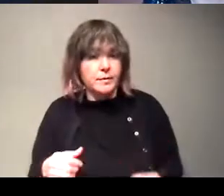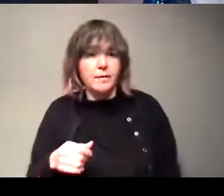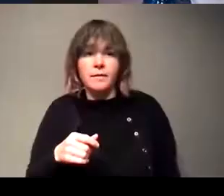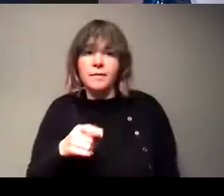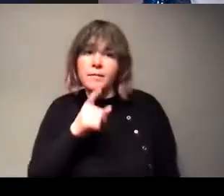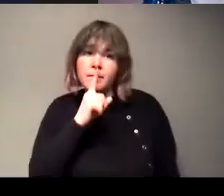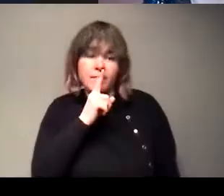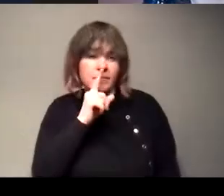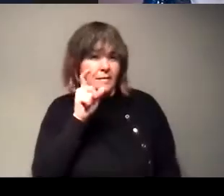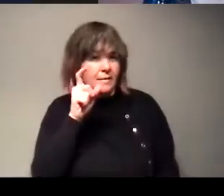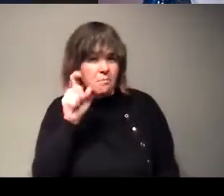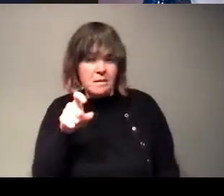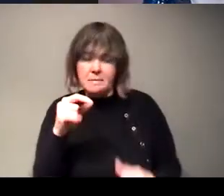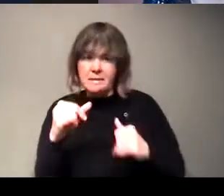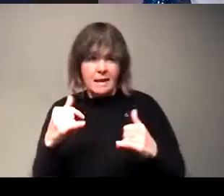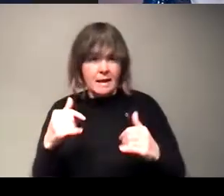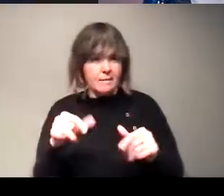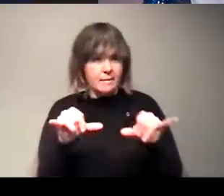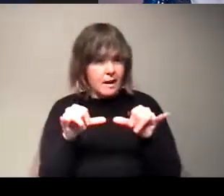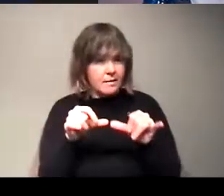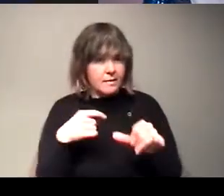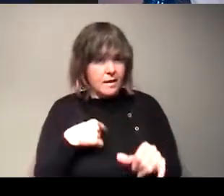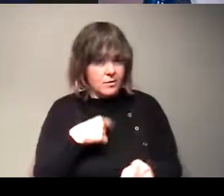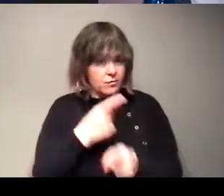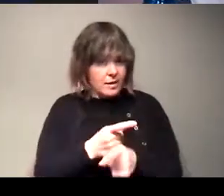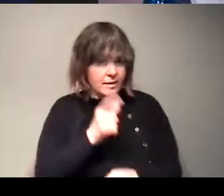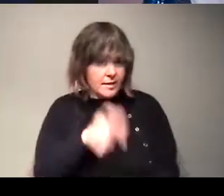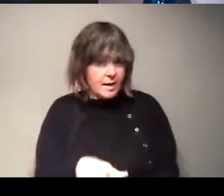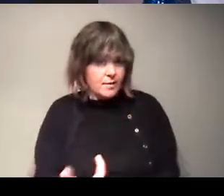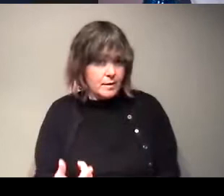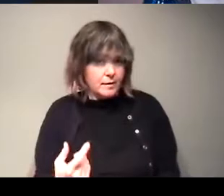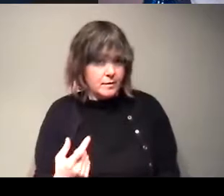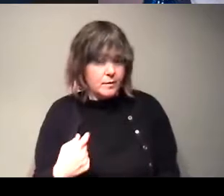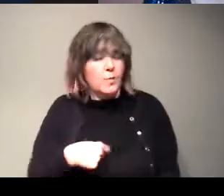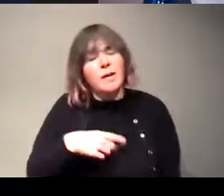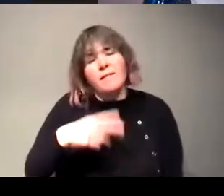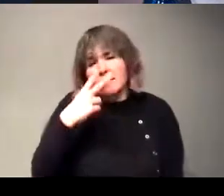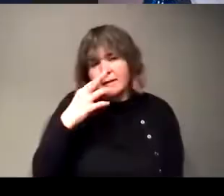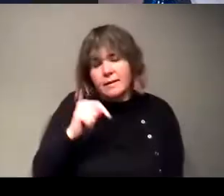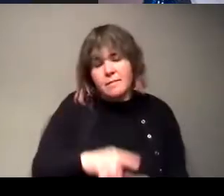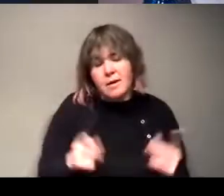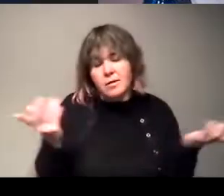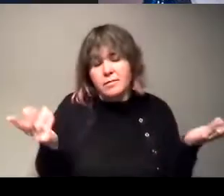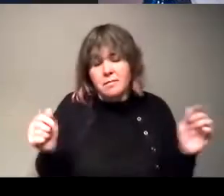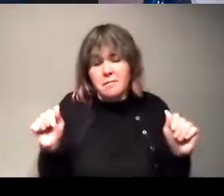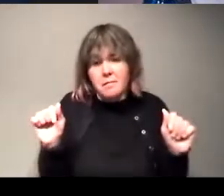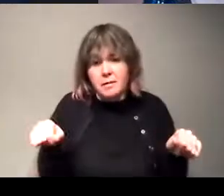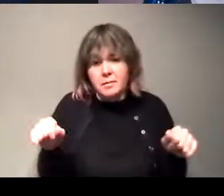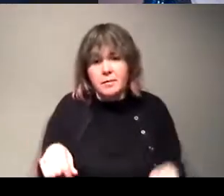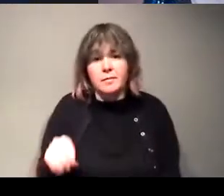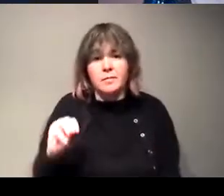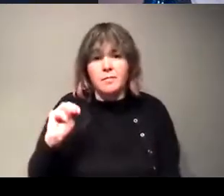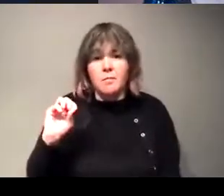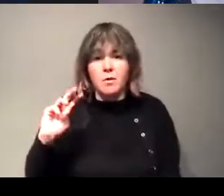big as us, right? Doesn't have to be. We haven't seen it. But Morgan, you have